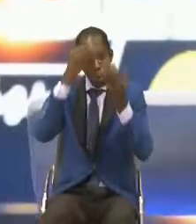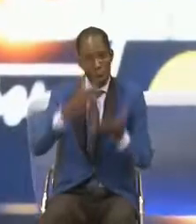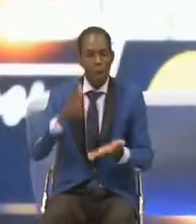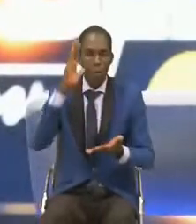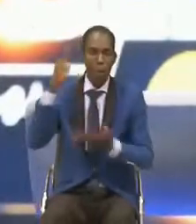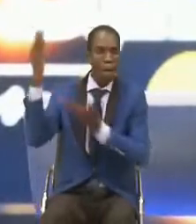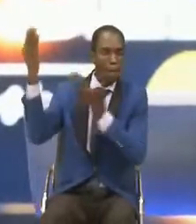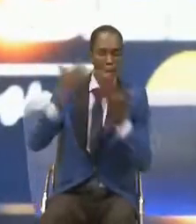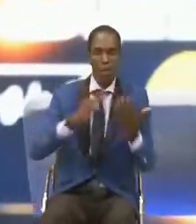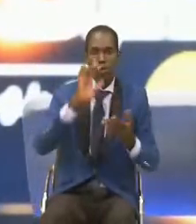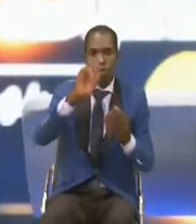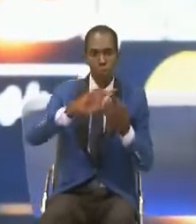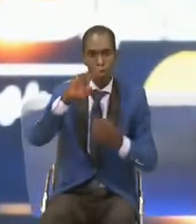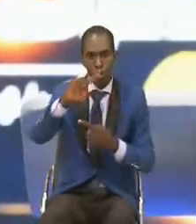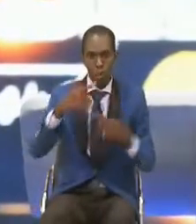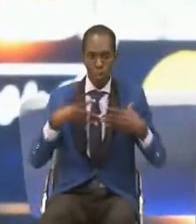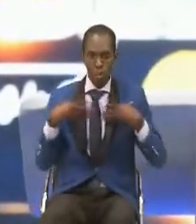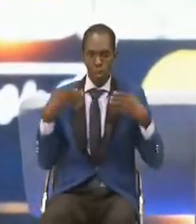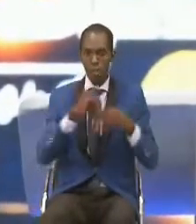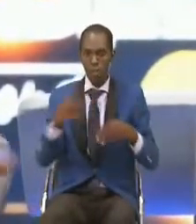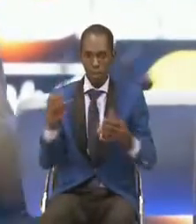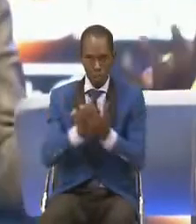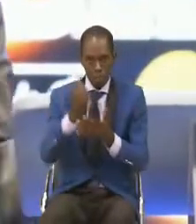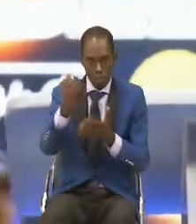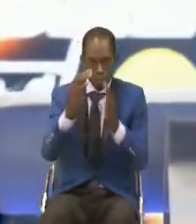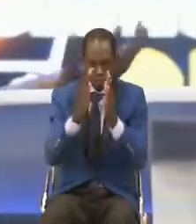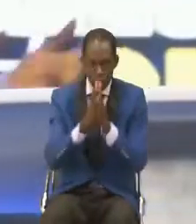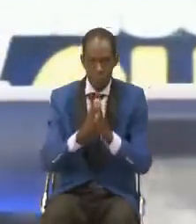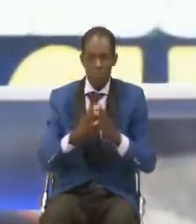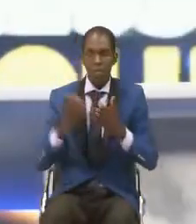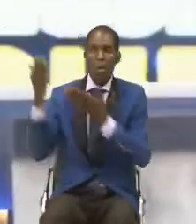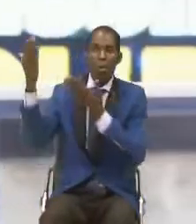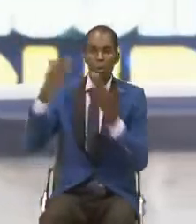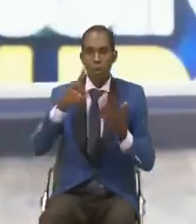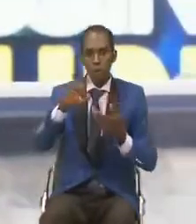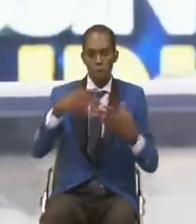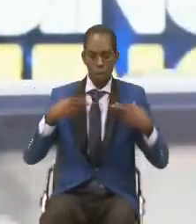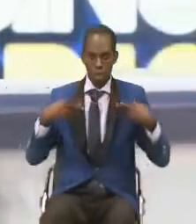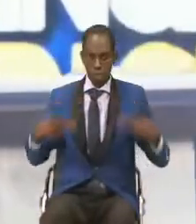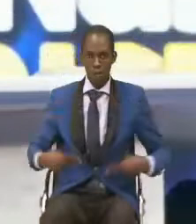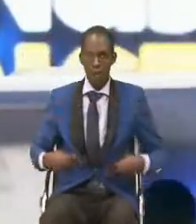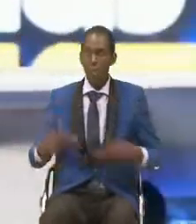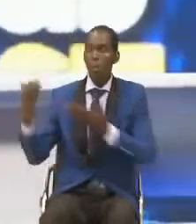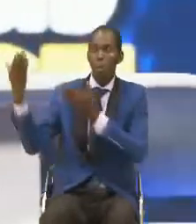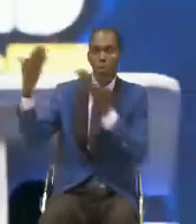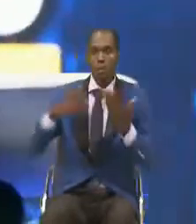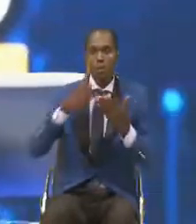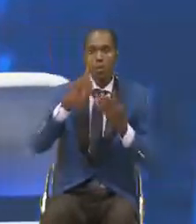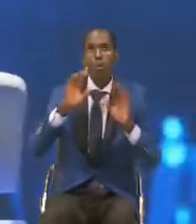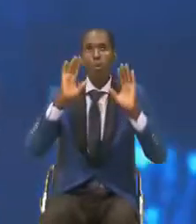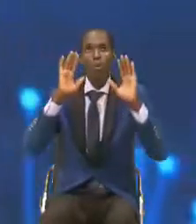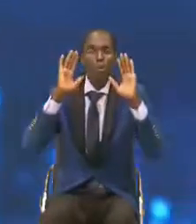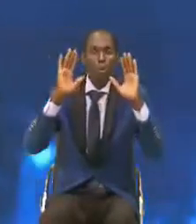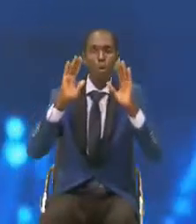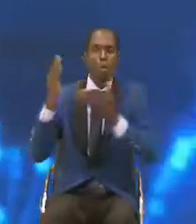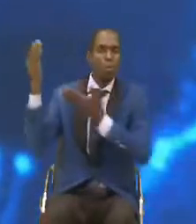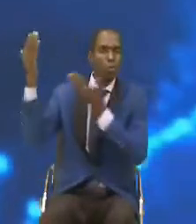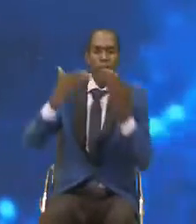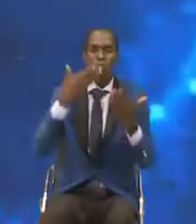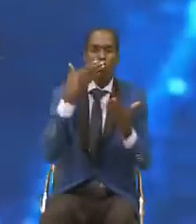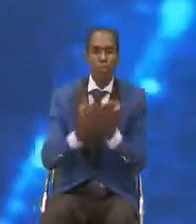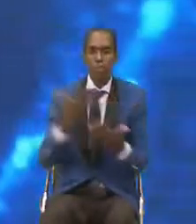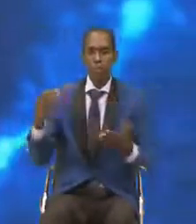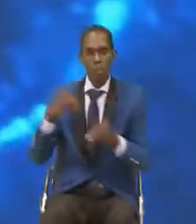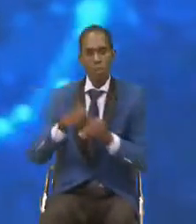the miracle and your obedience tonight or break the healing will bring your health will bring the